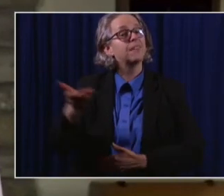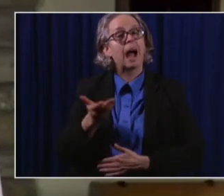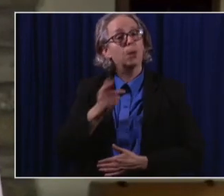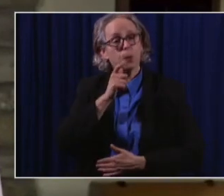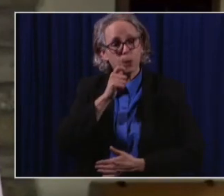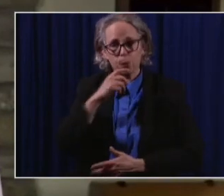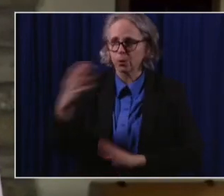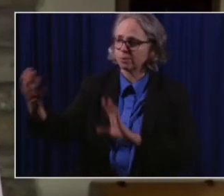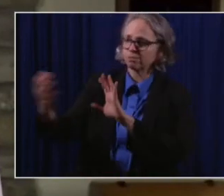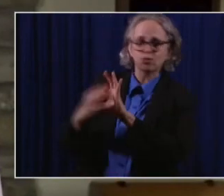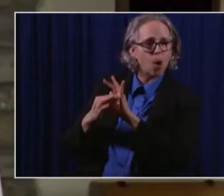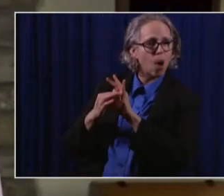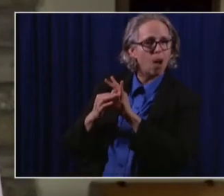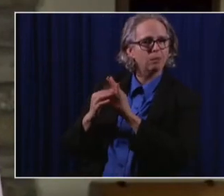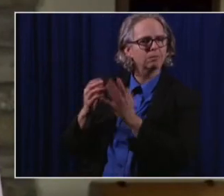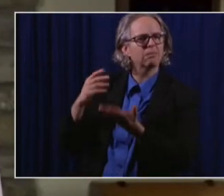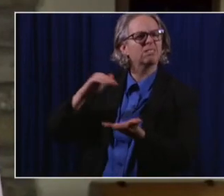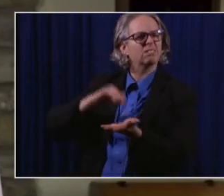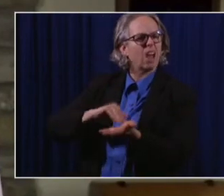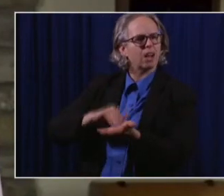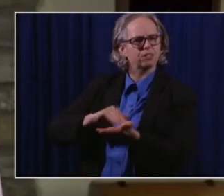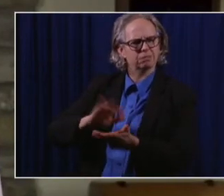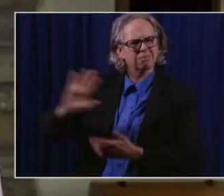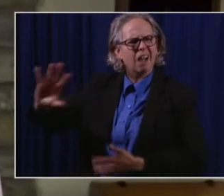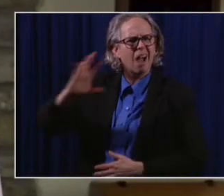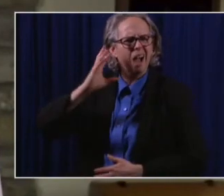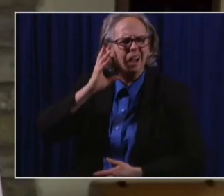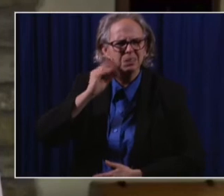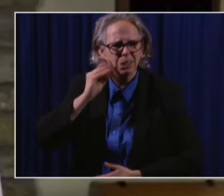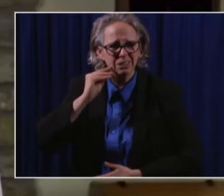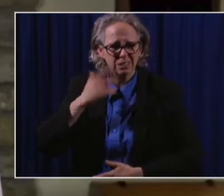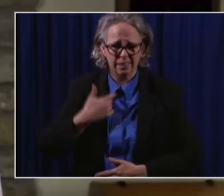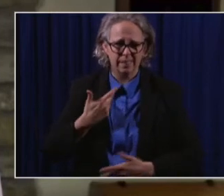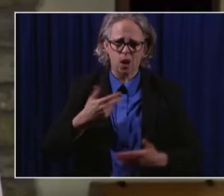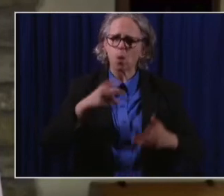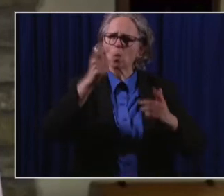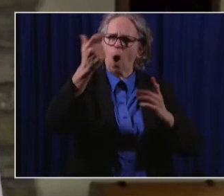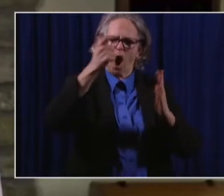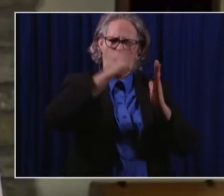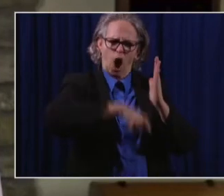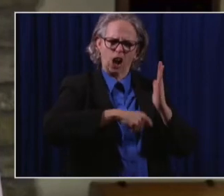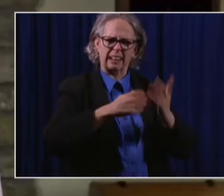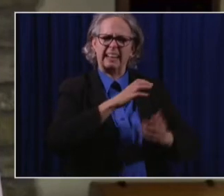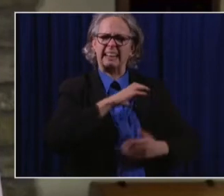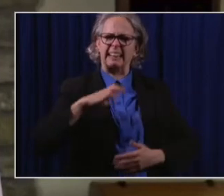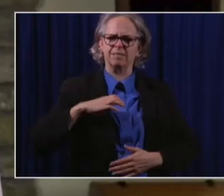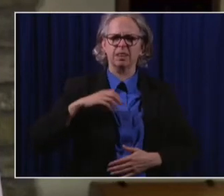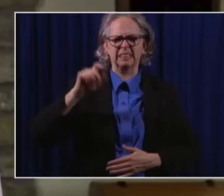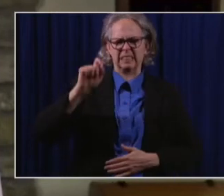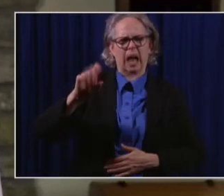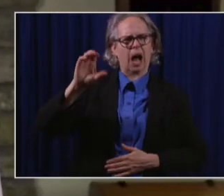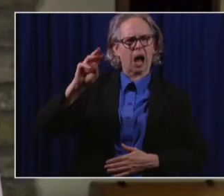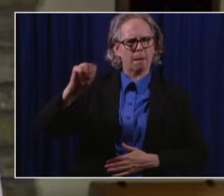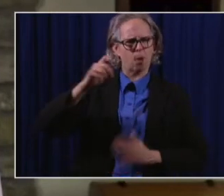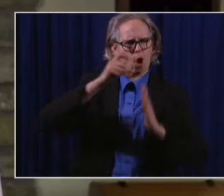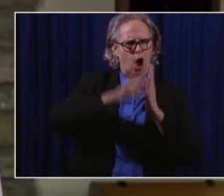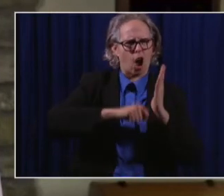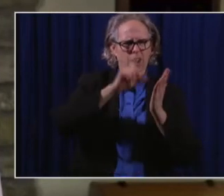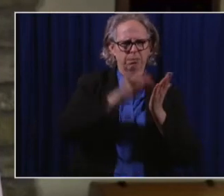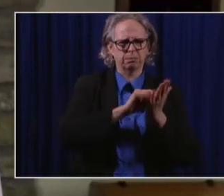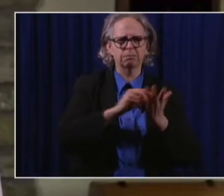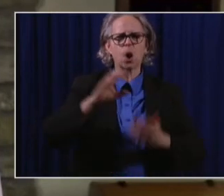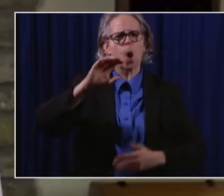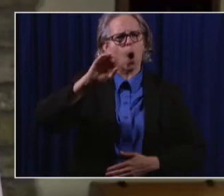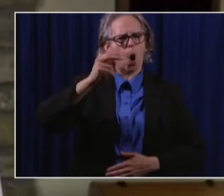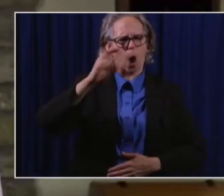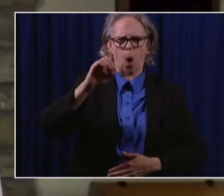article in Cleveland.com, headlines, Ohio's record number of coronavirus cases may be a start of a